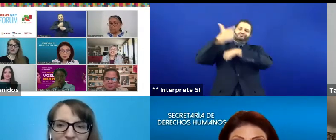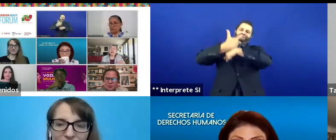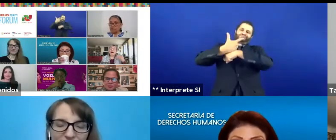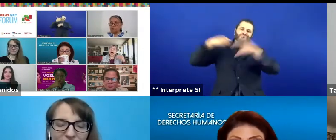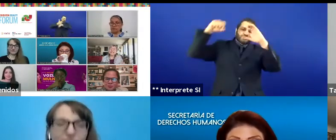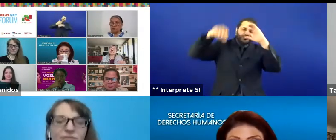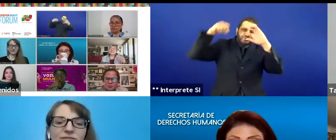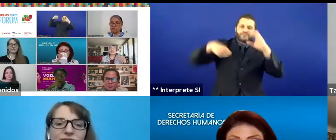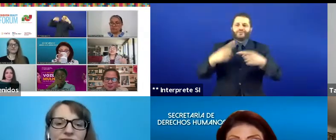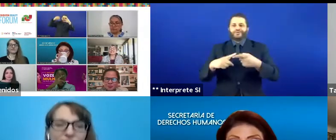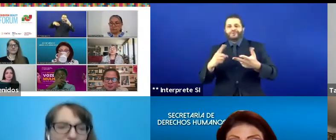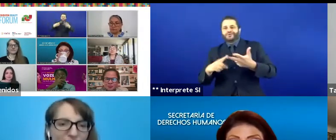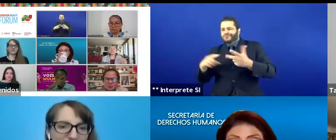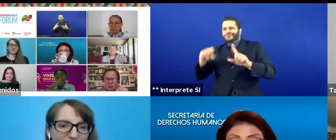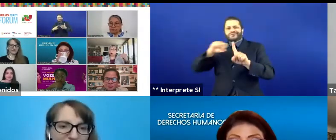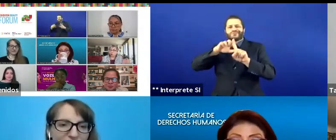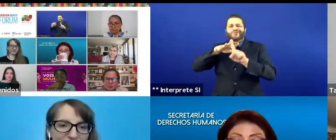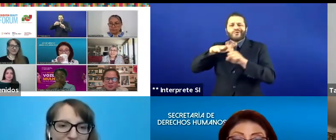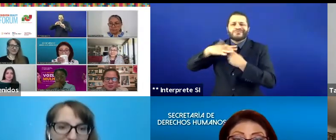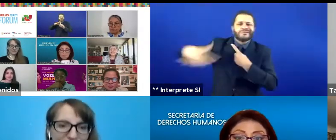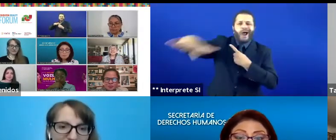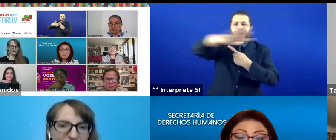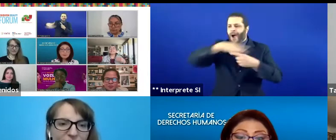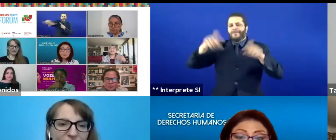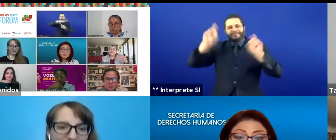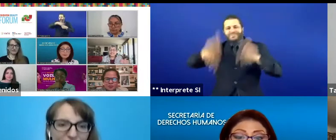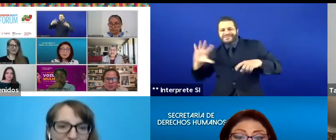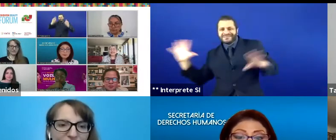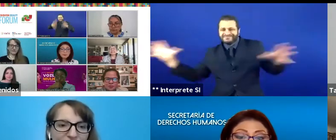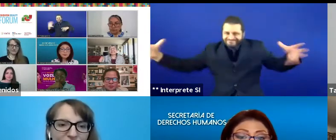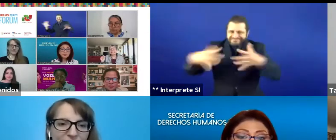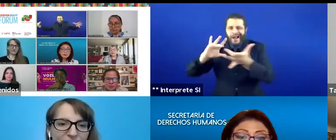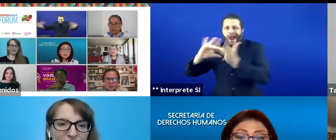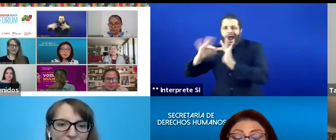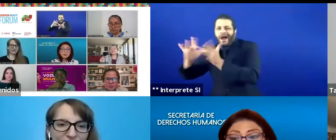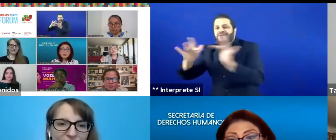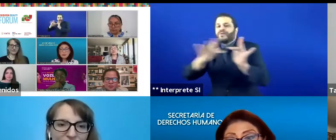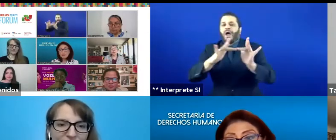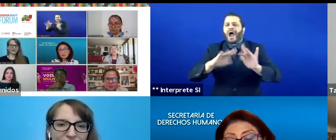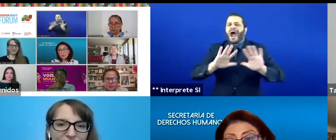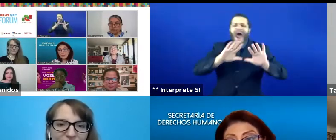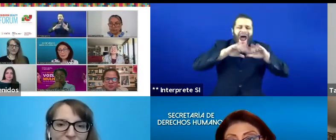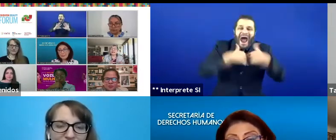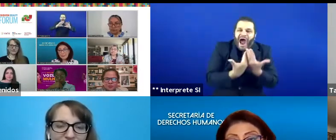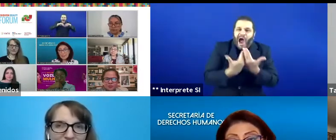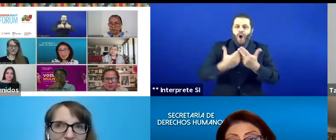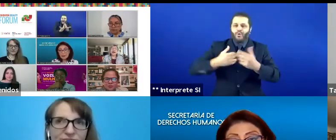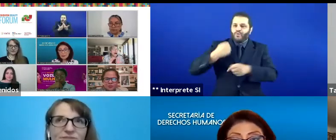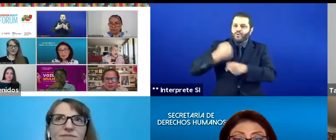challenge undemocratic notions in courts, in the media, the thoroughness with which cases are